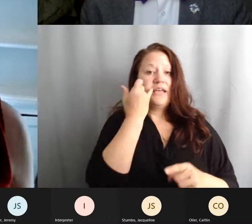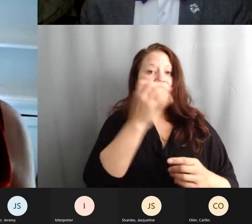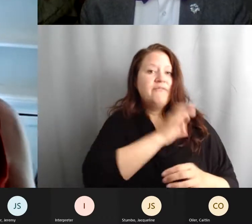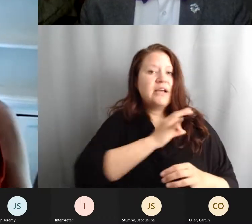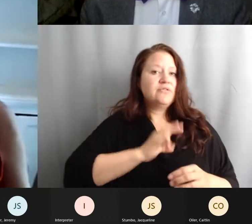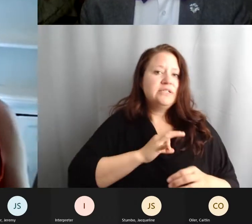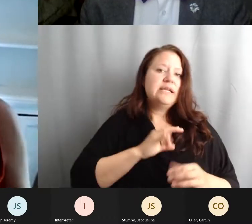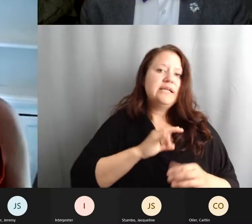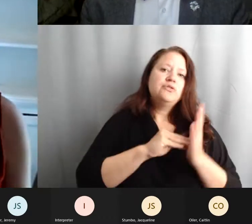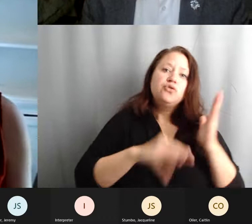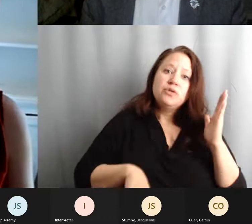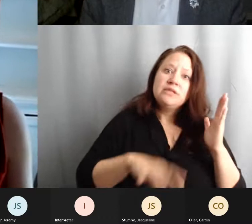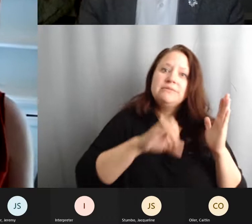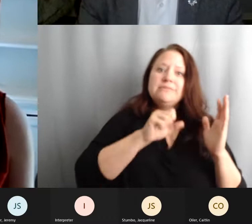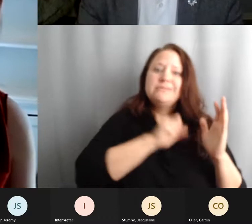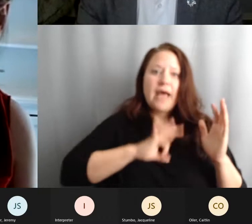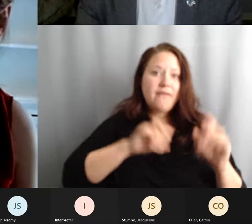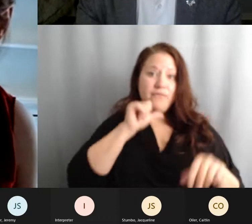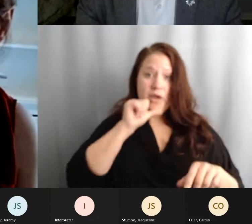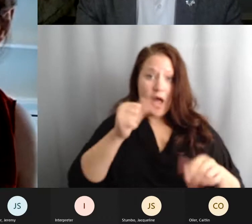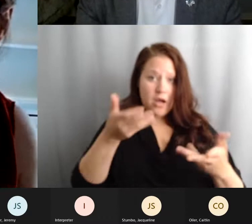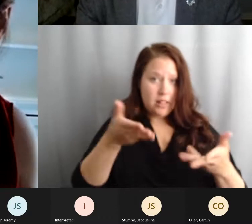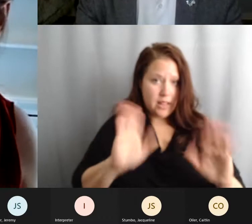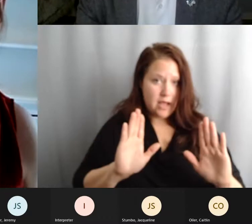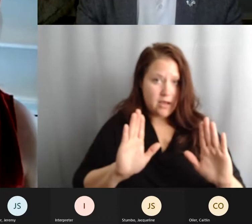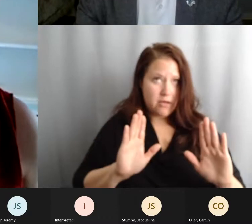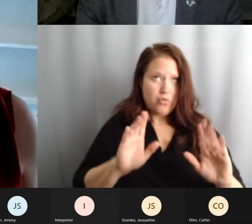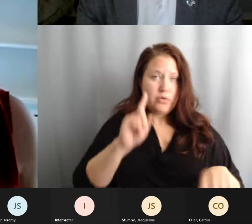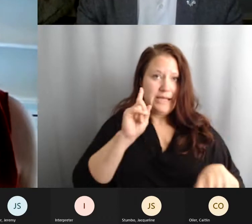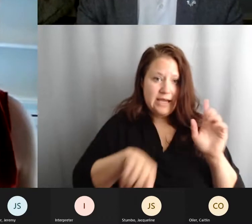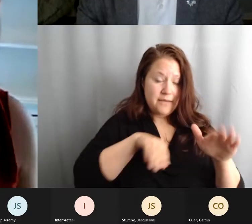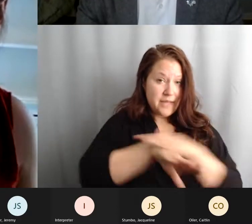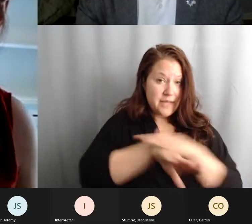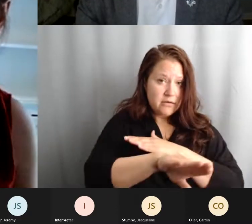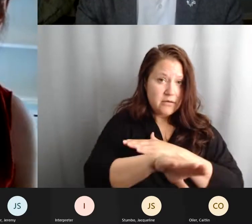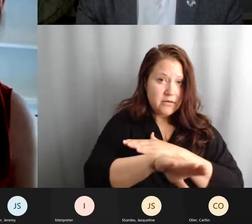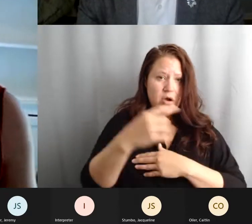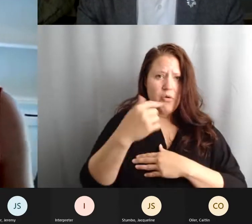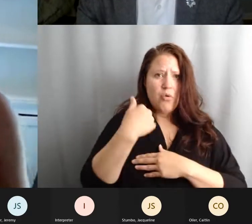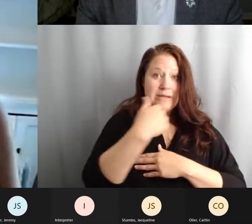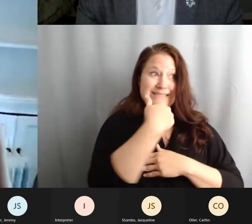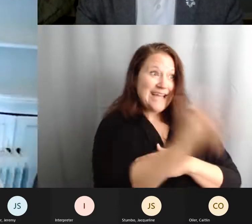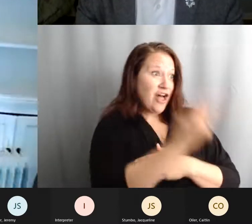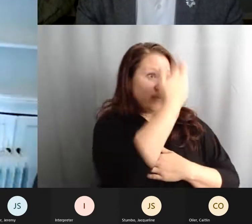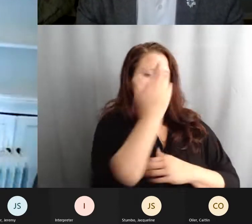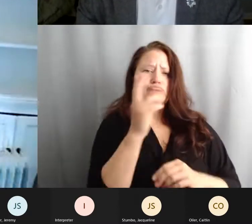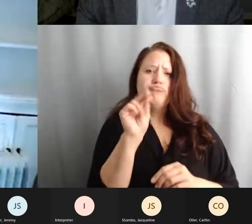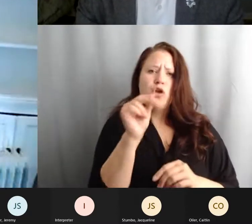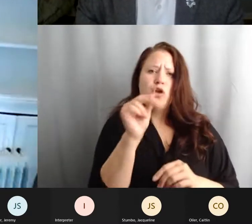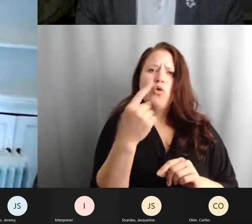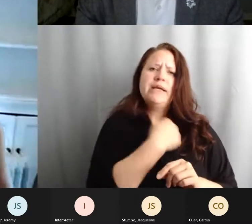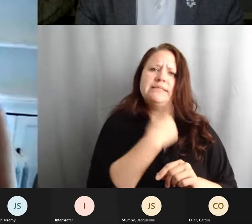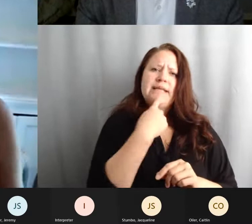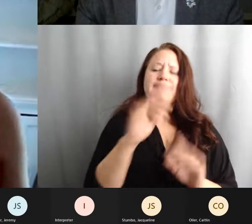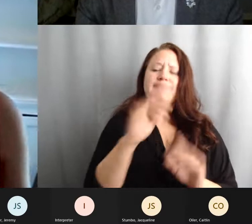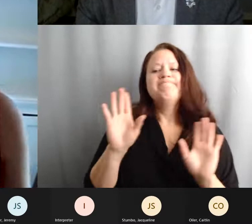or students are not allowed to come in or not able to come in. We don't tell them why. We just say so-and-so can't be